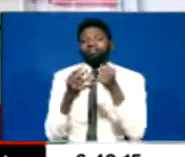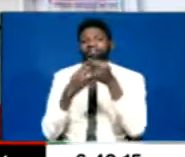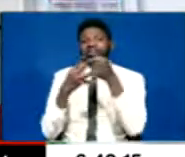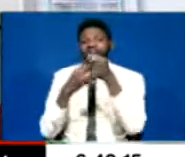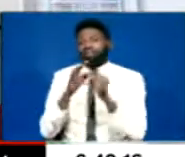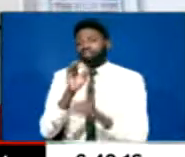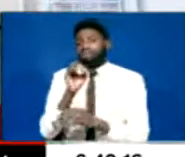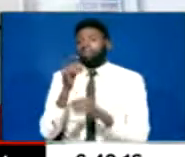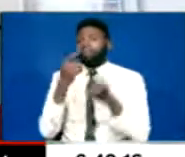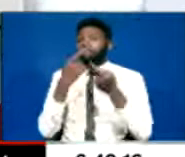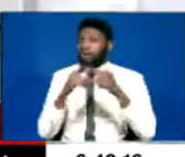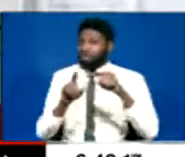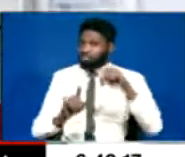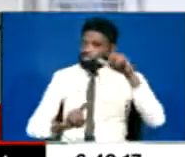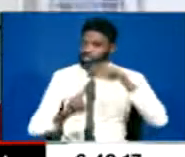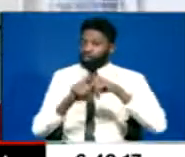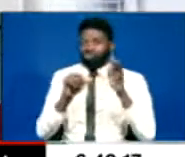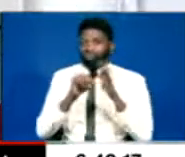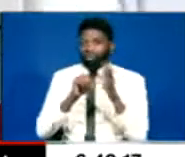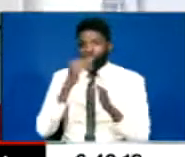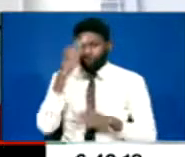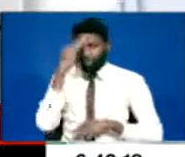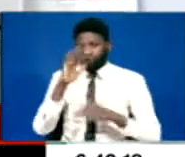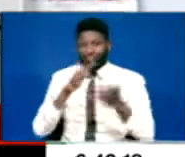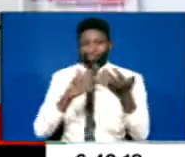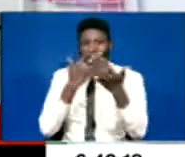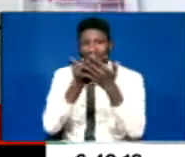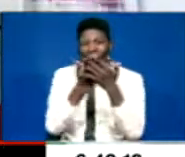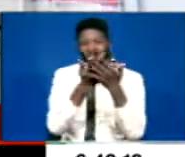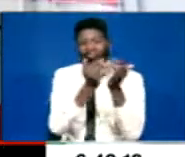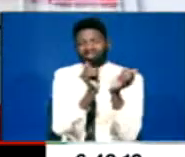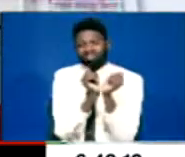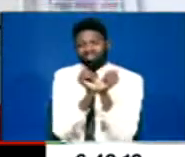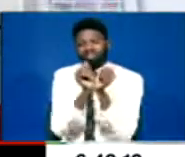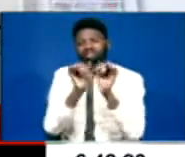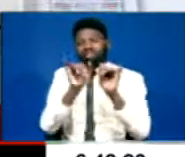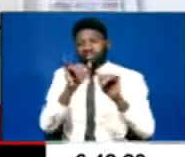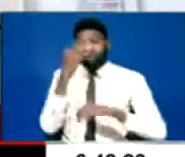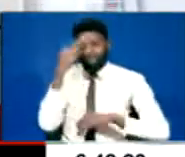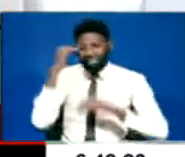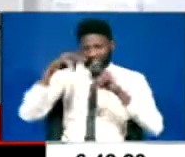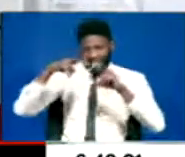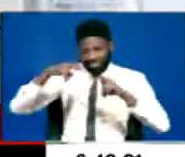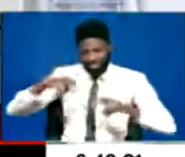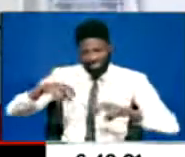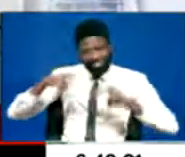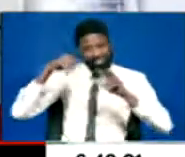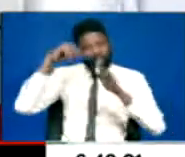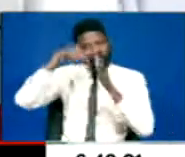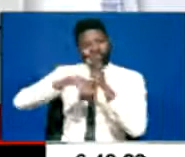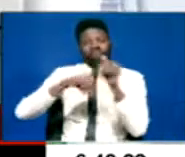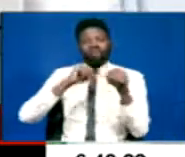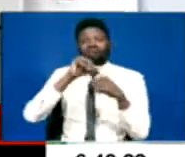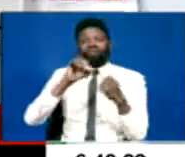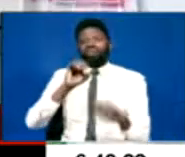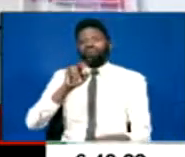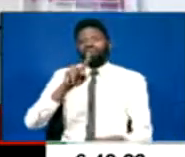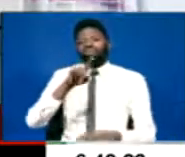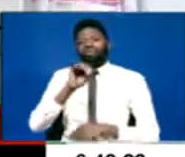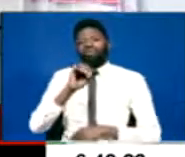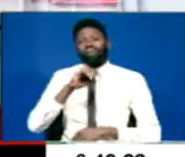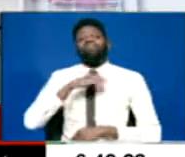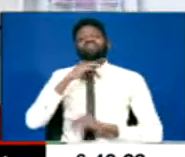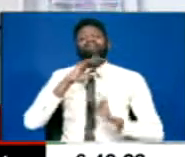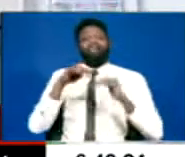trouble after he was arrested and detained for apparently digging out too much over the Ouko murder. He would later be